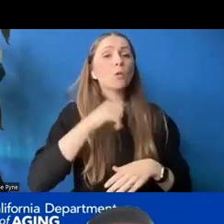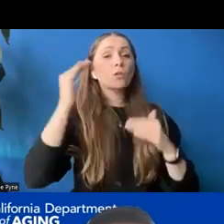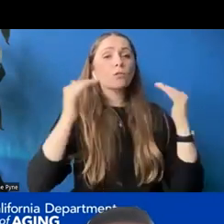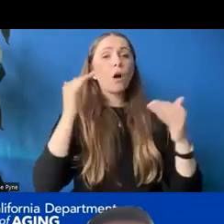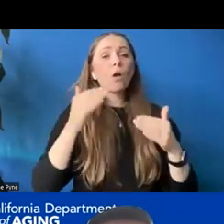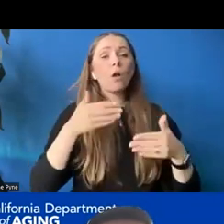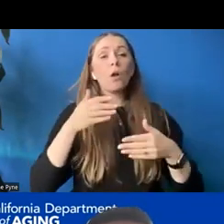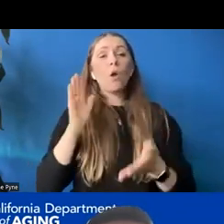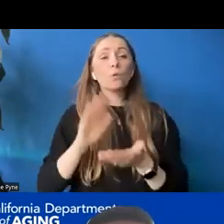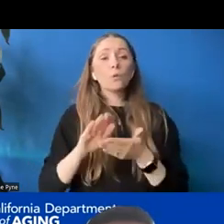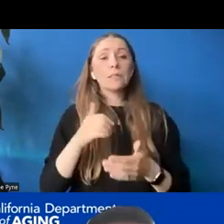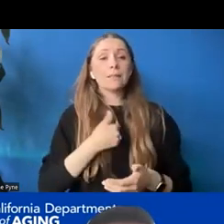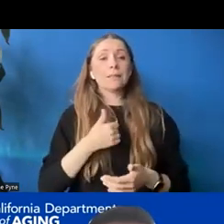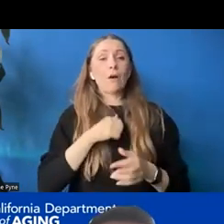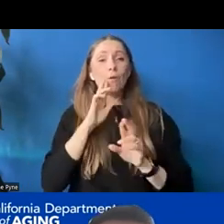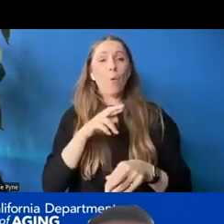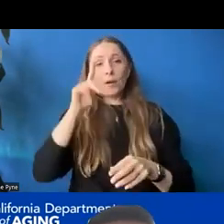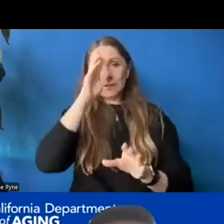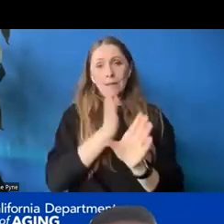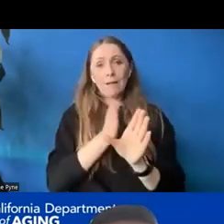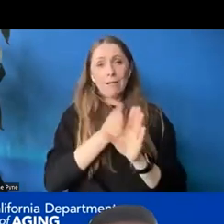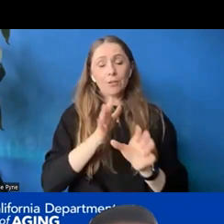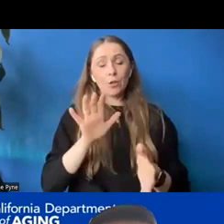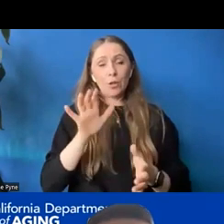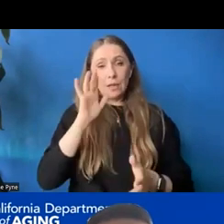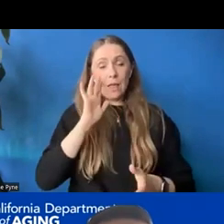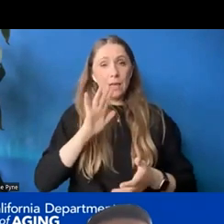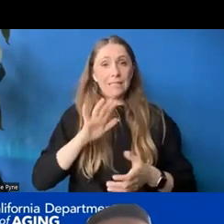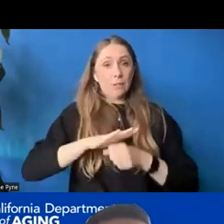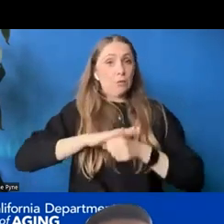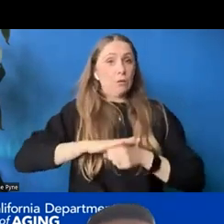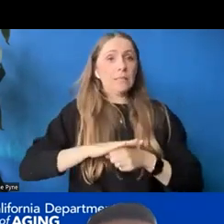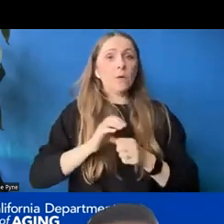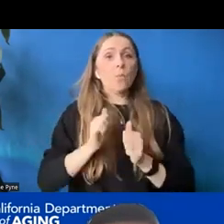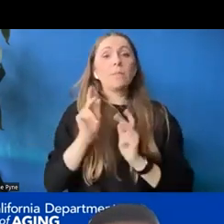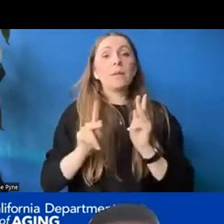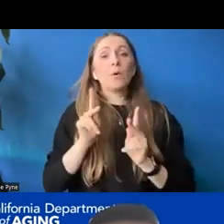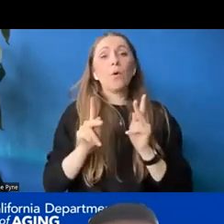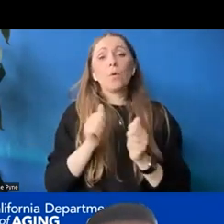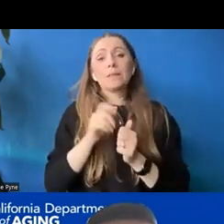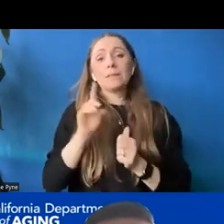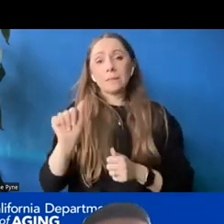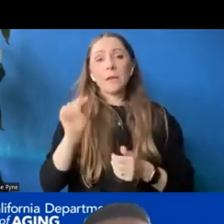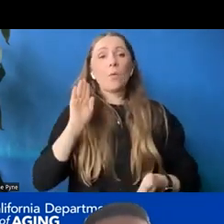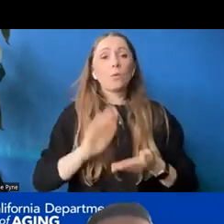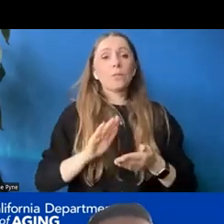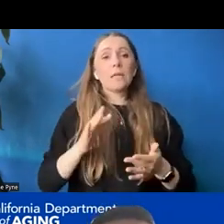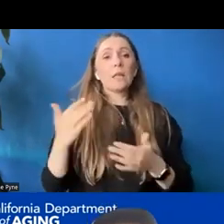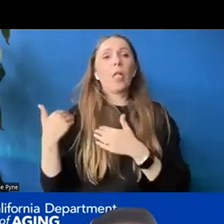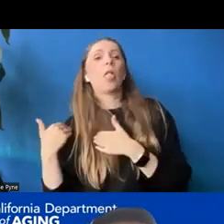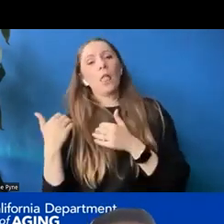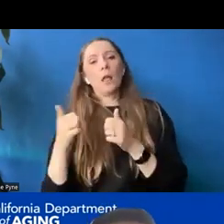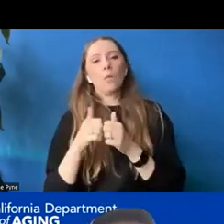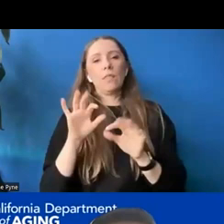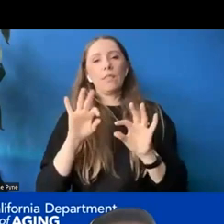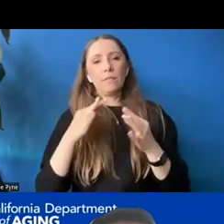self-reported psychological distress among older adults and people with disabilities, reducing burdens faced by family and friends caregivers, then increasing the